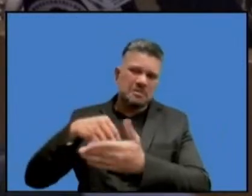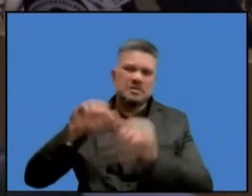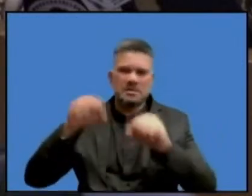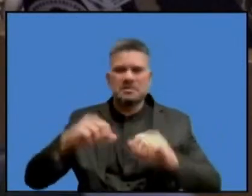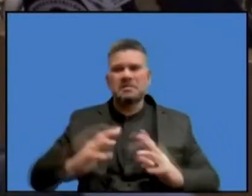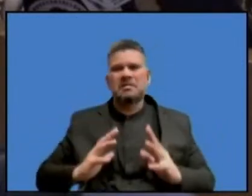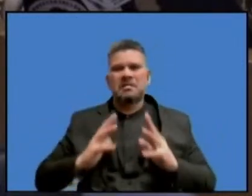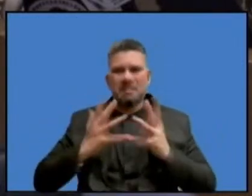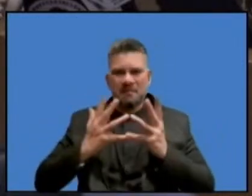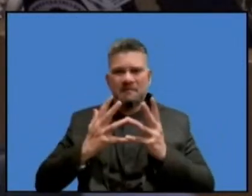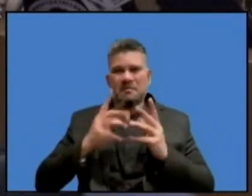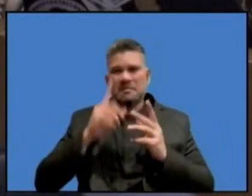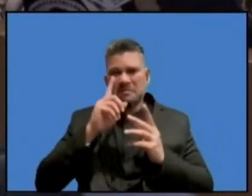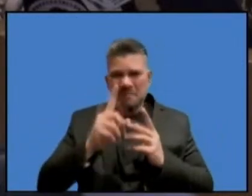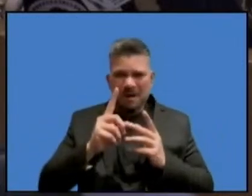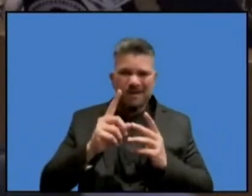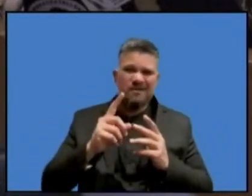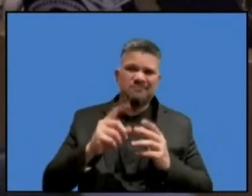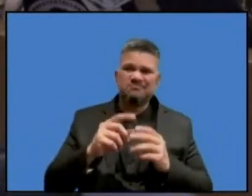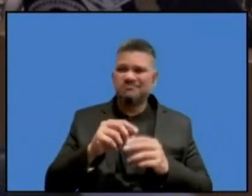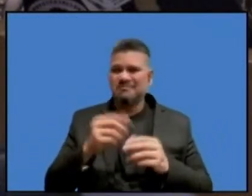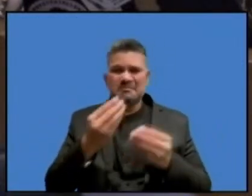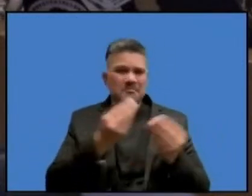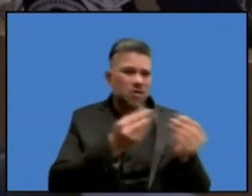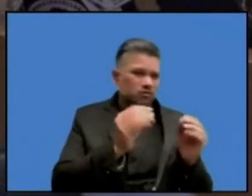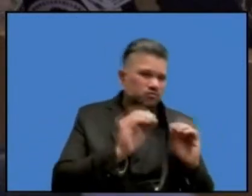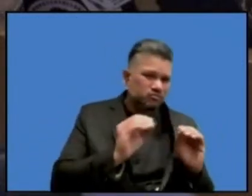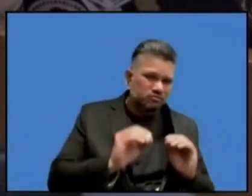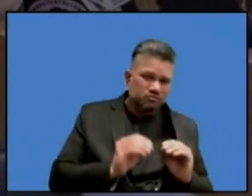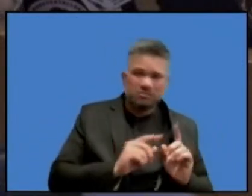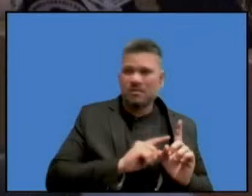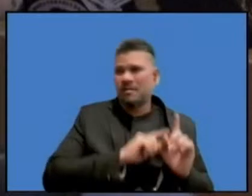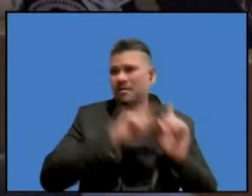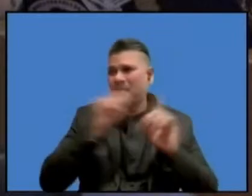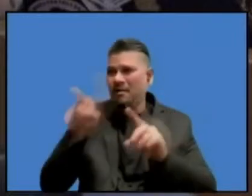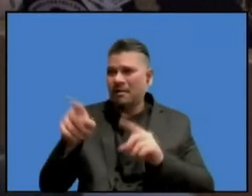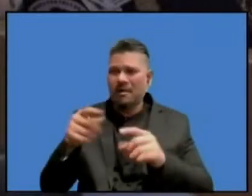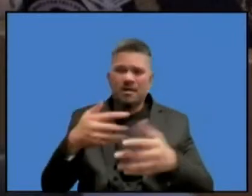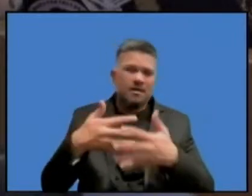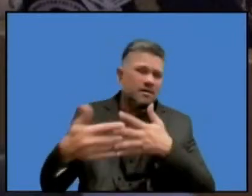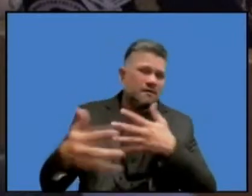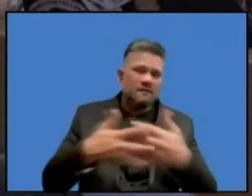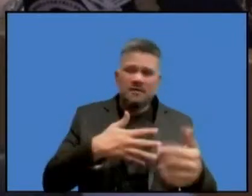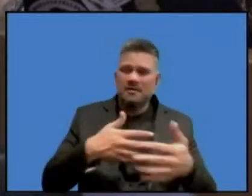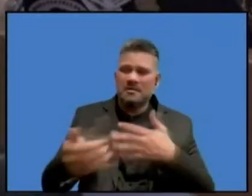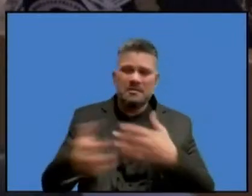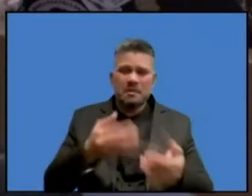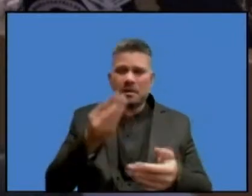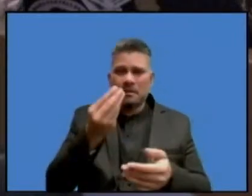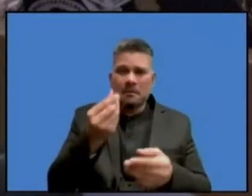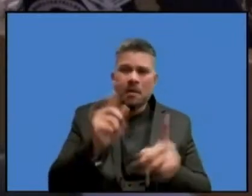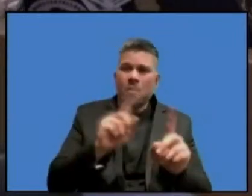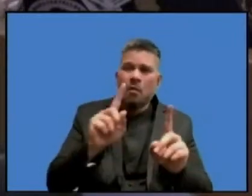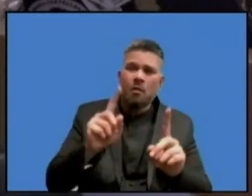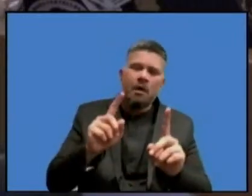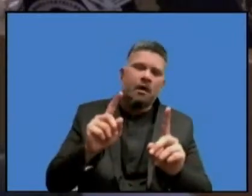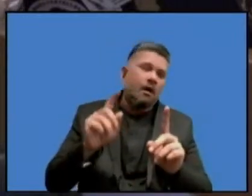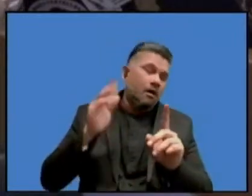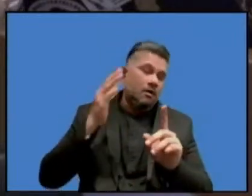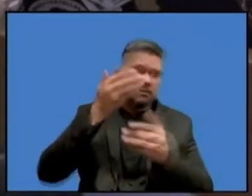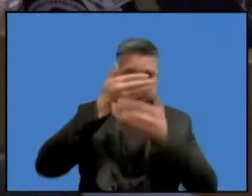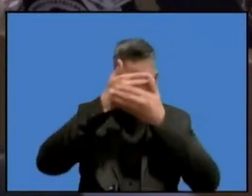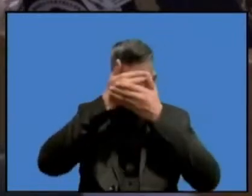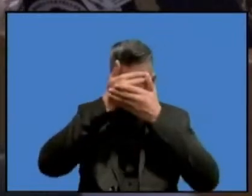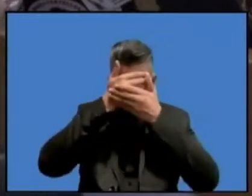income makes them prone to any recruitment systems by the syndicates. Many of them are treated like